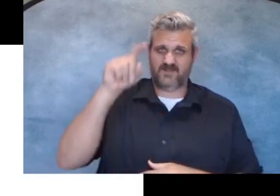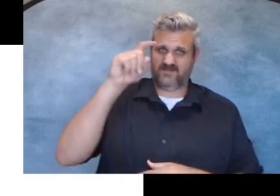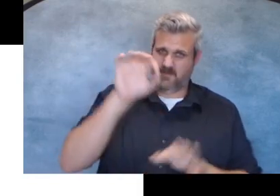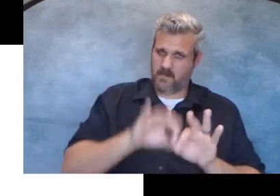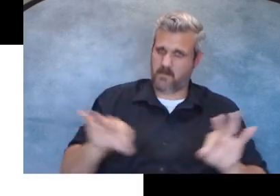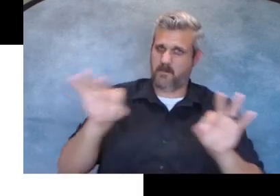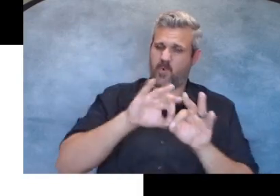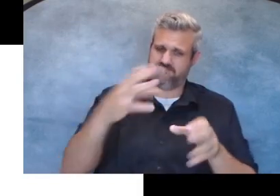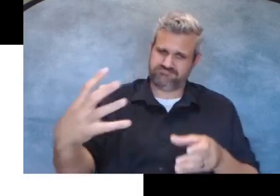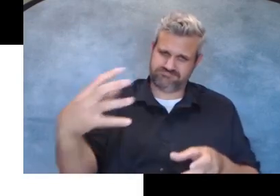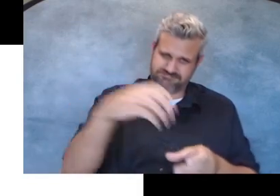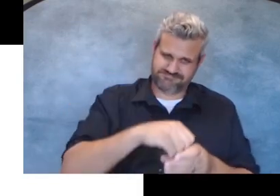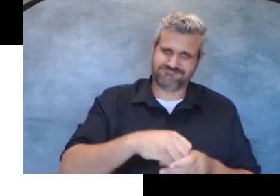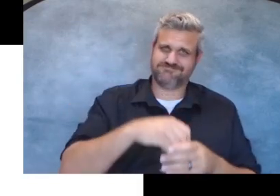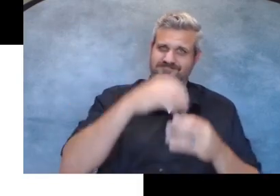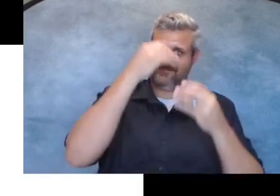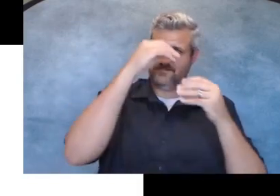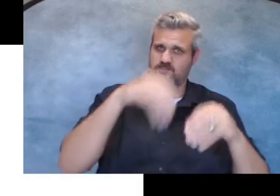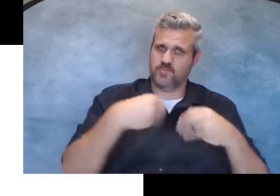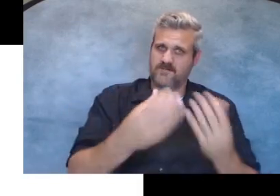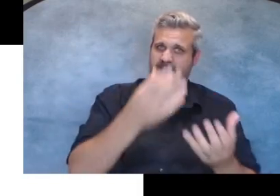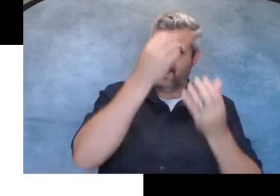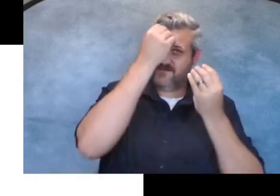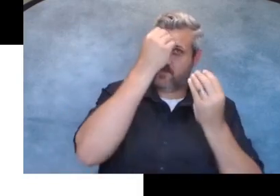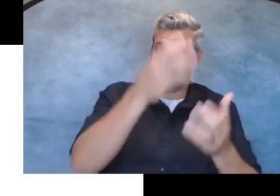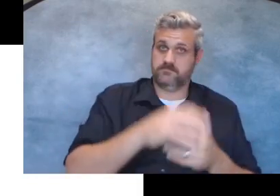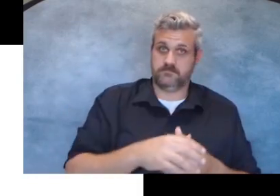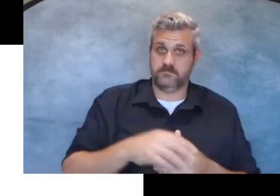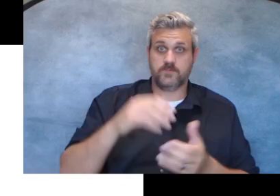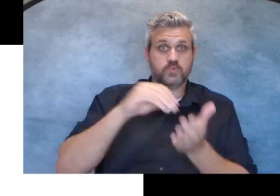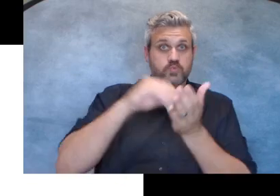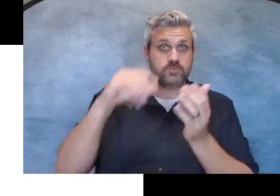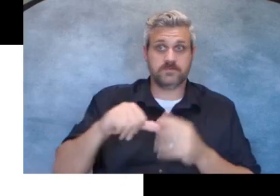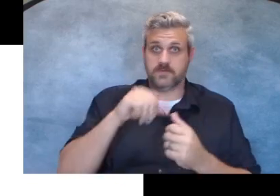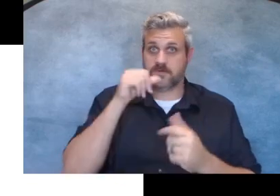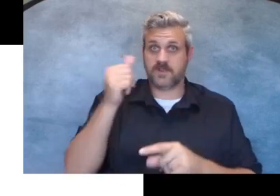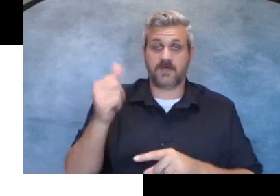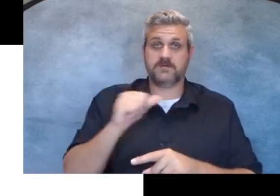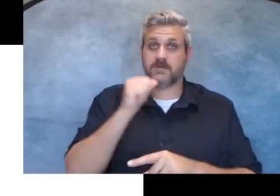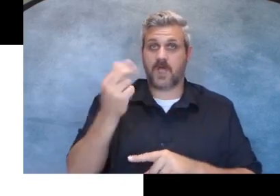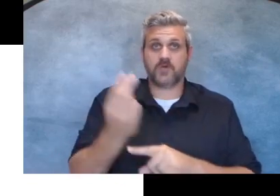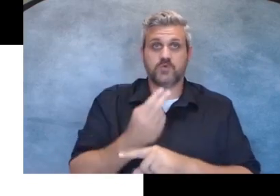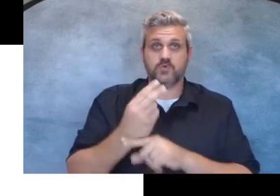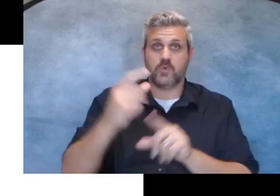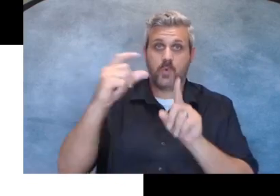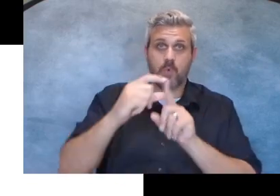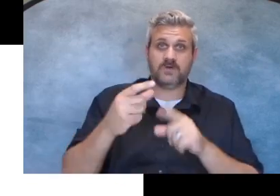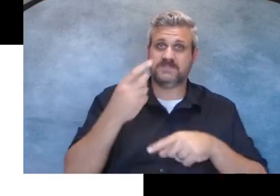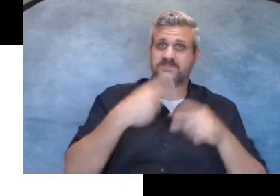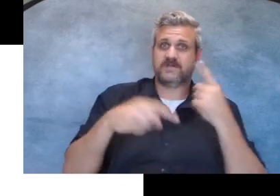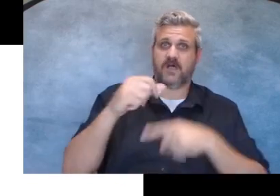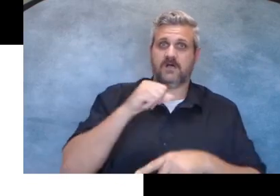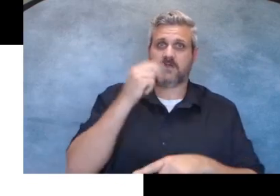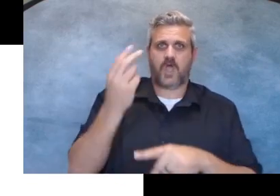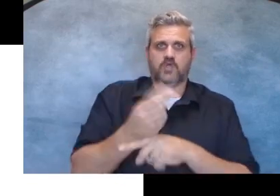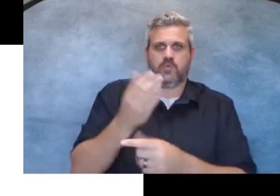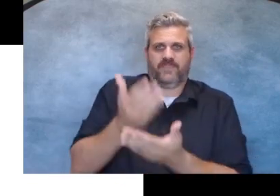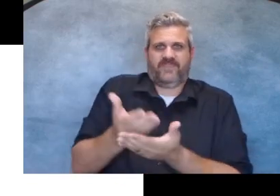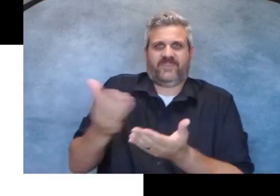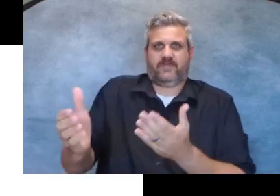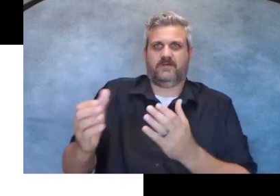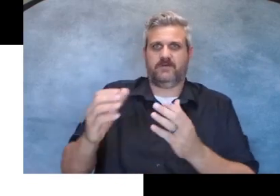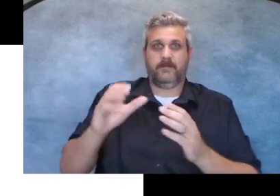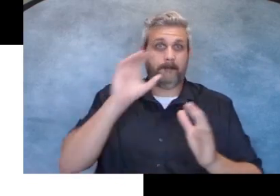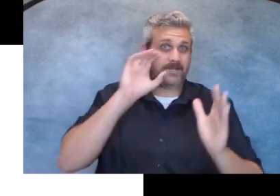integral part of this information provided. If the student is not using words, signs, device, or pictures to